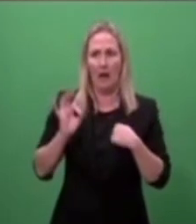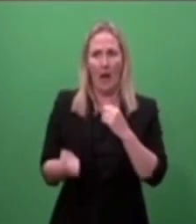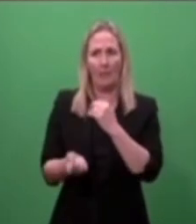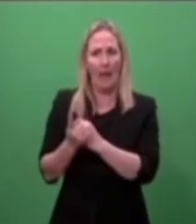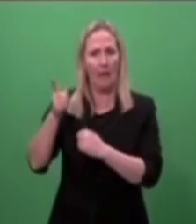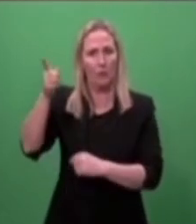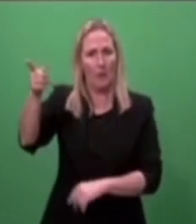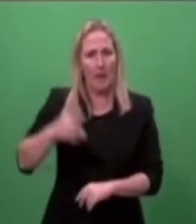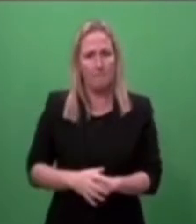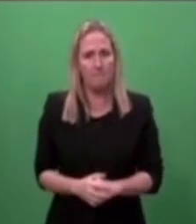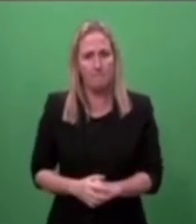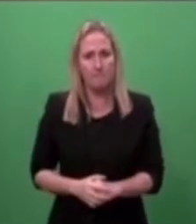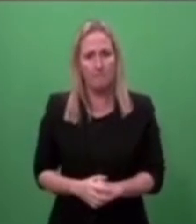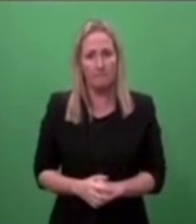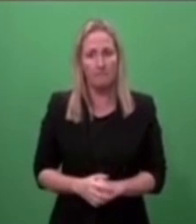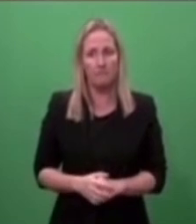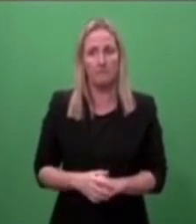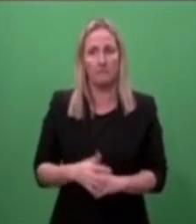Silence is golden.